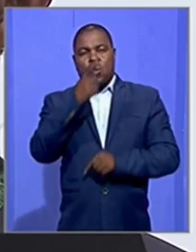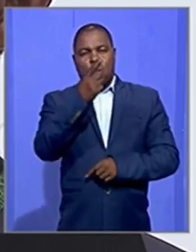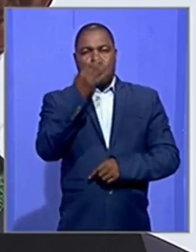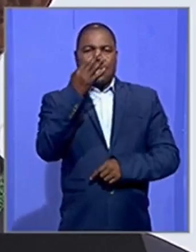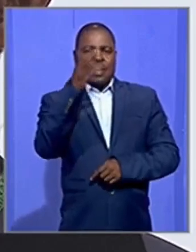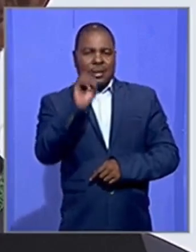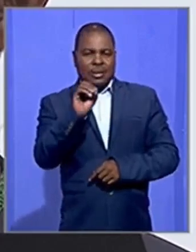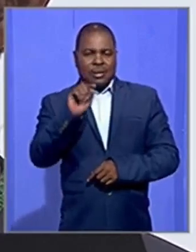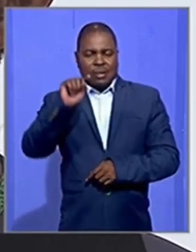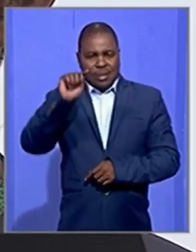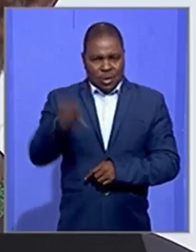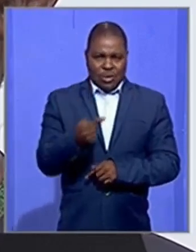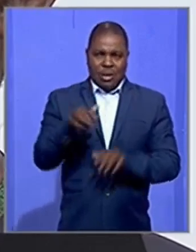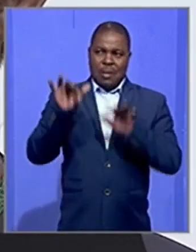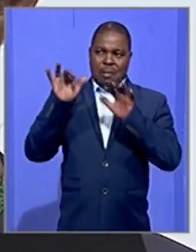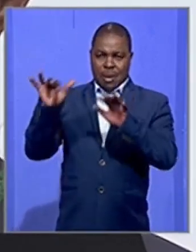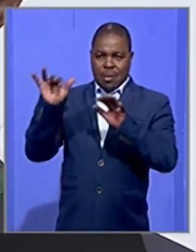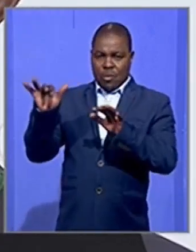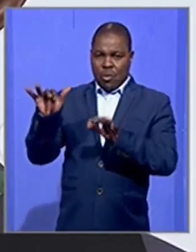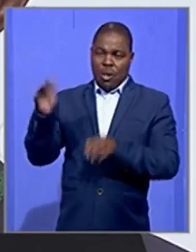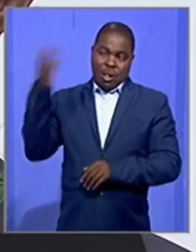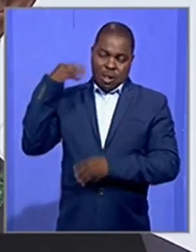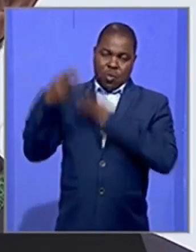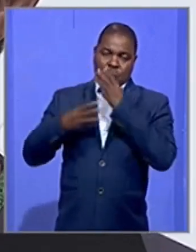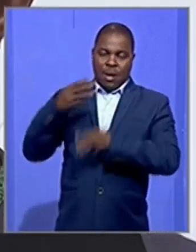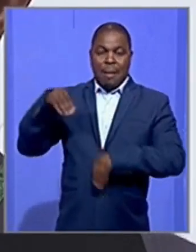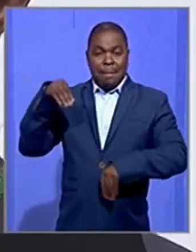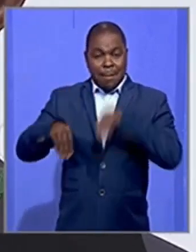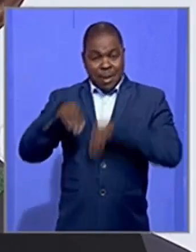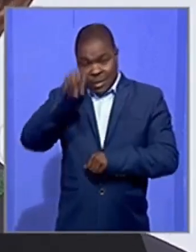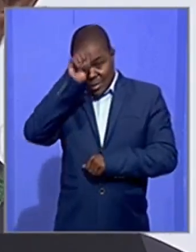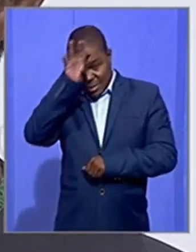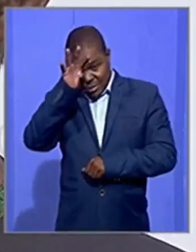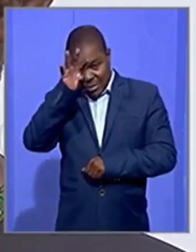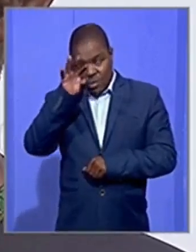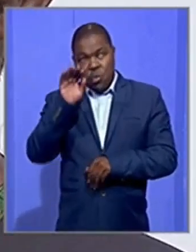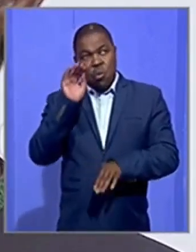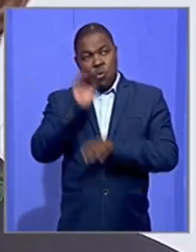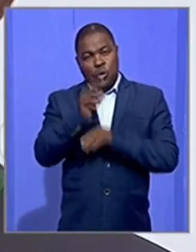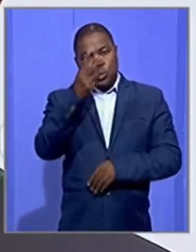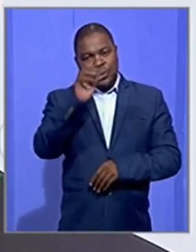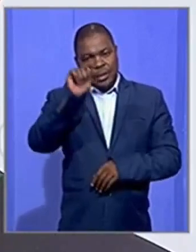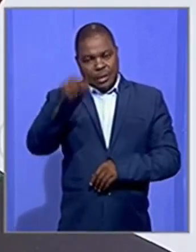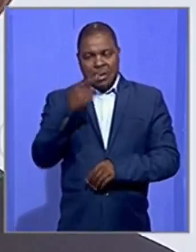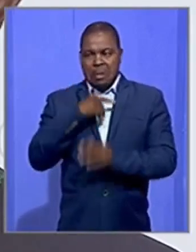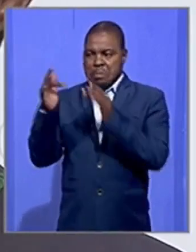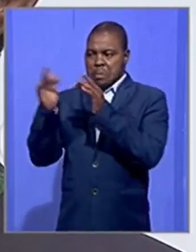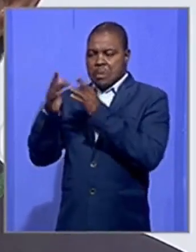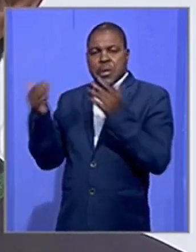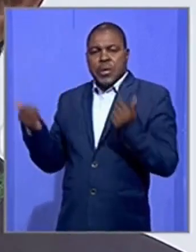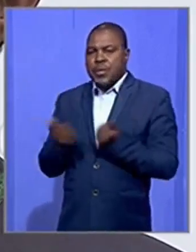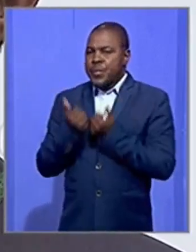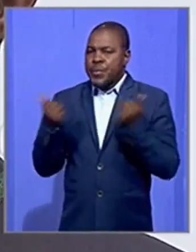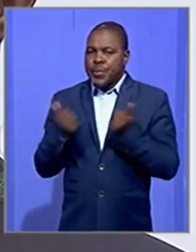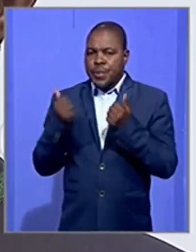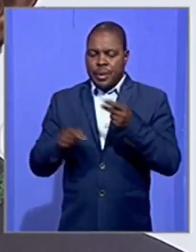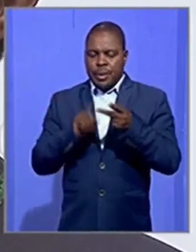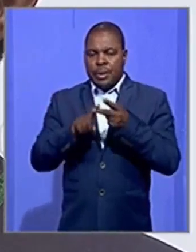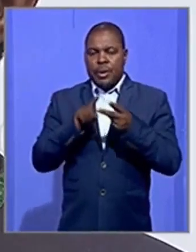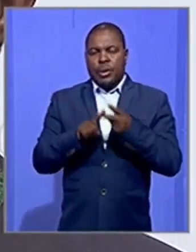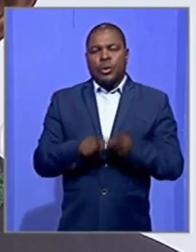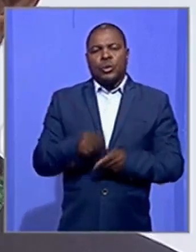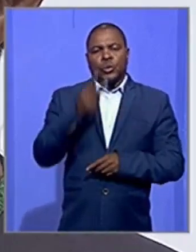130,000 of our people that are former mine workers, at least more than 20,000 have been reached. And over